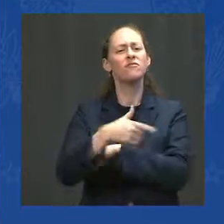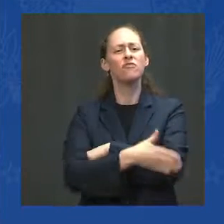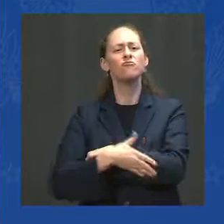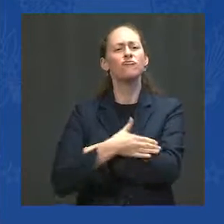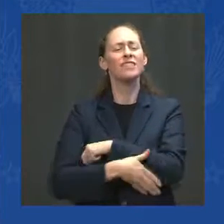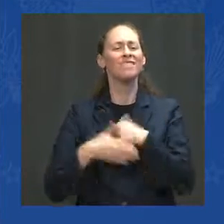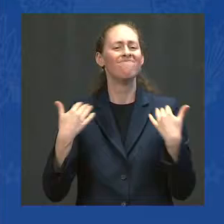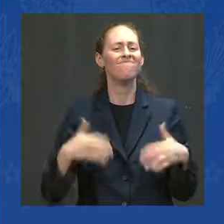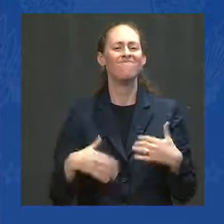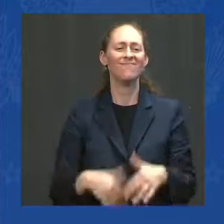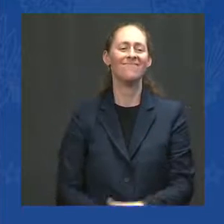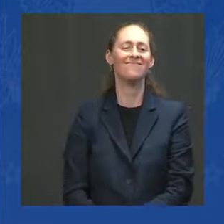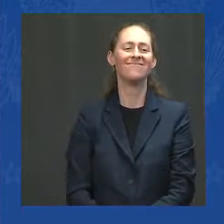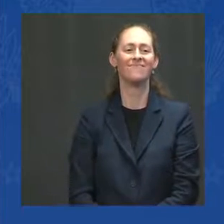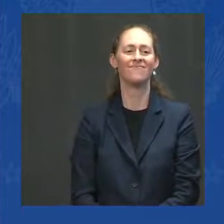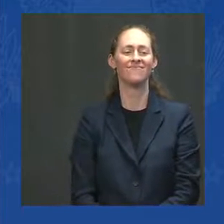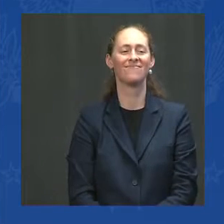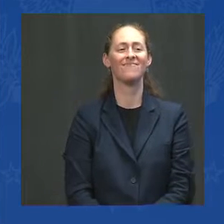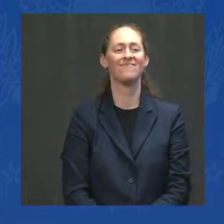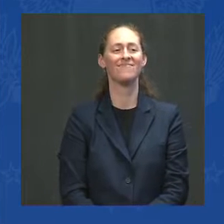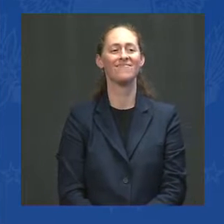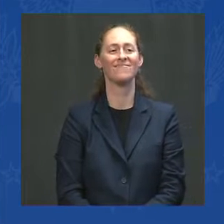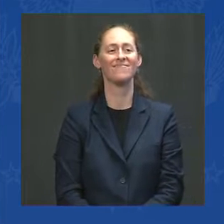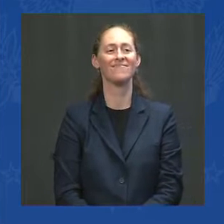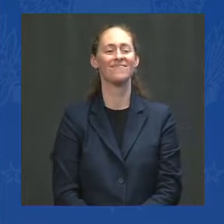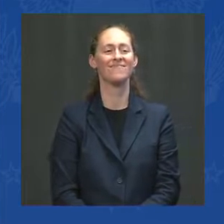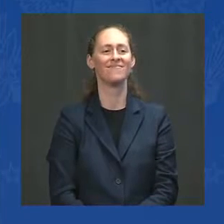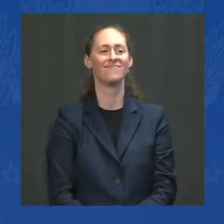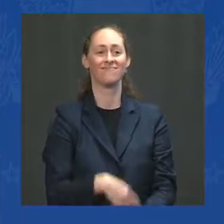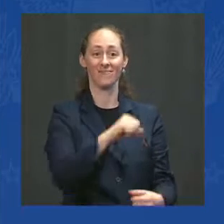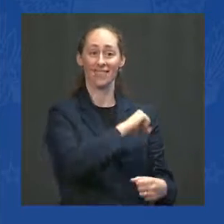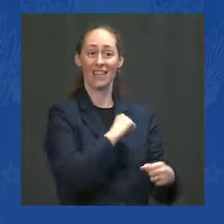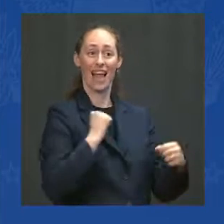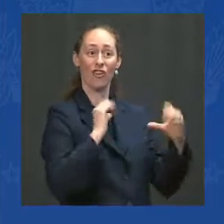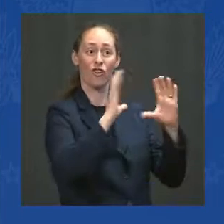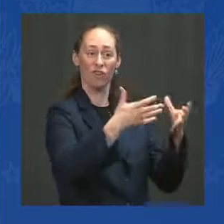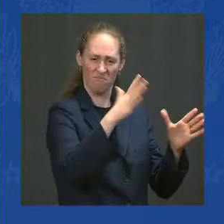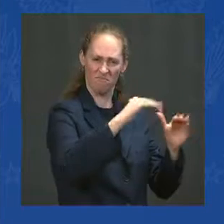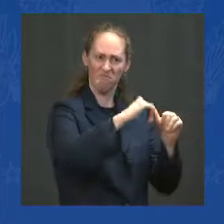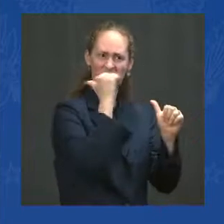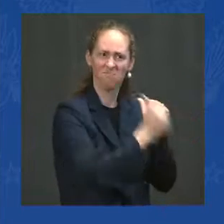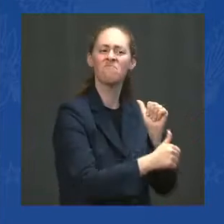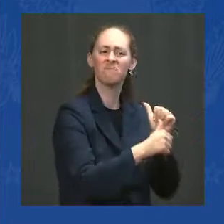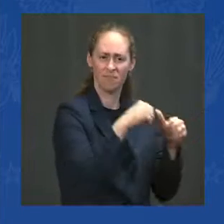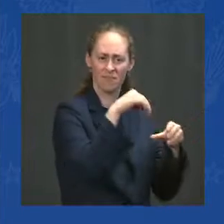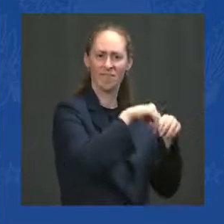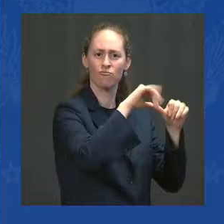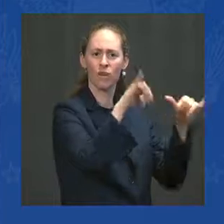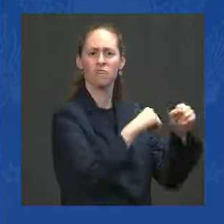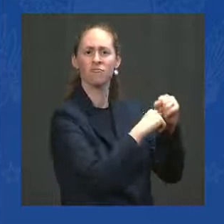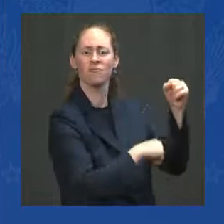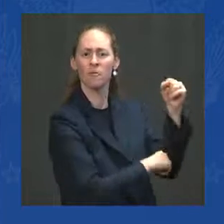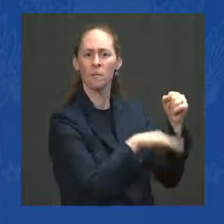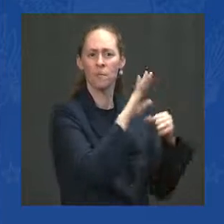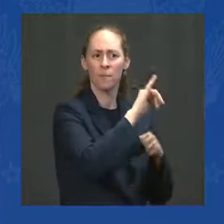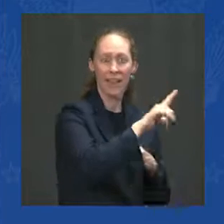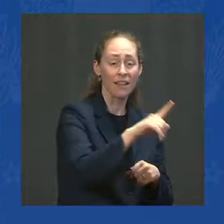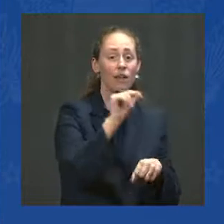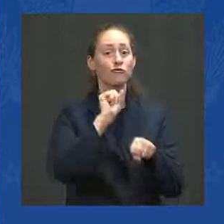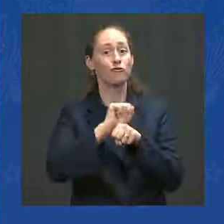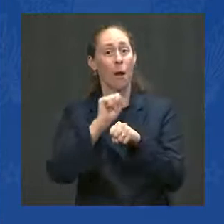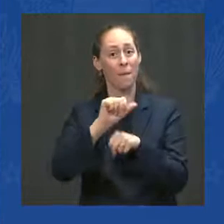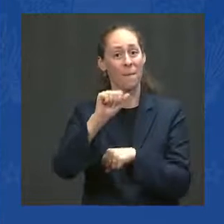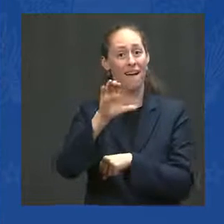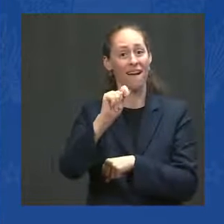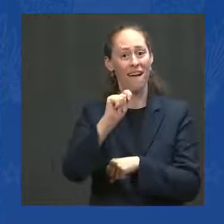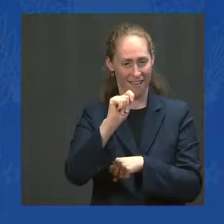passed the Infrastructure Investment and Jobs Act, the very legislation I ran on when I announced my candidacy for